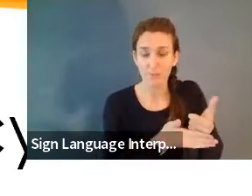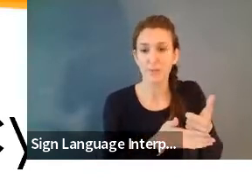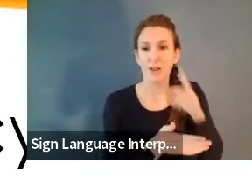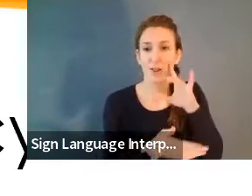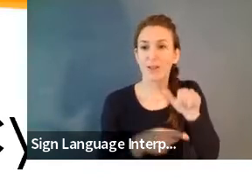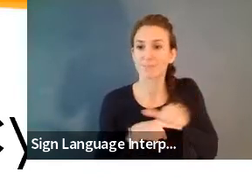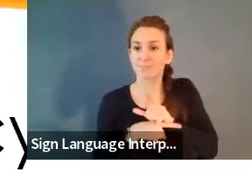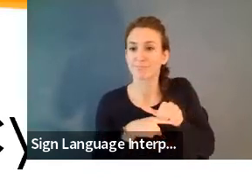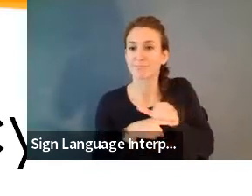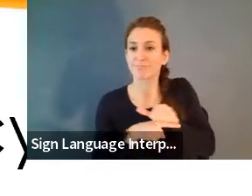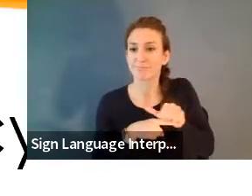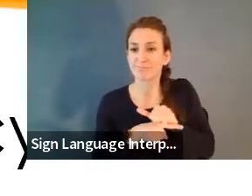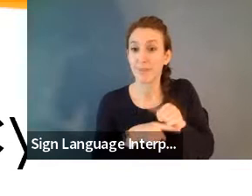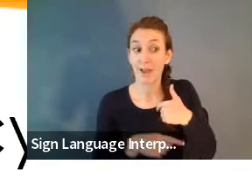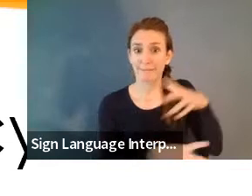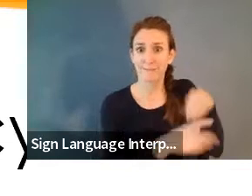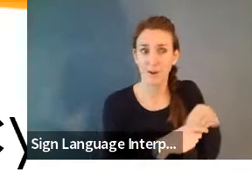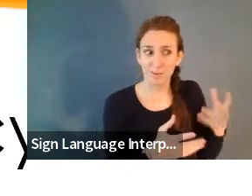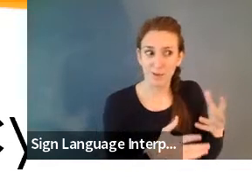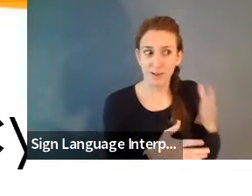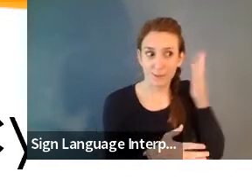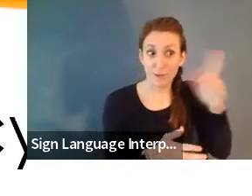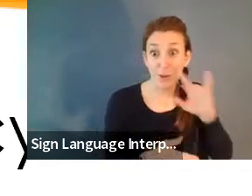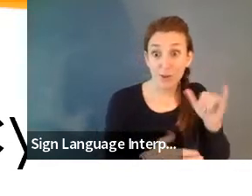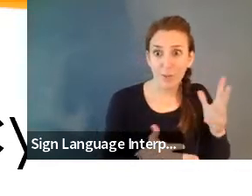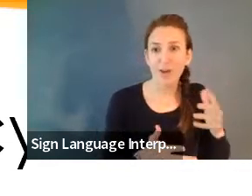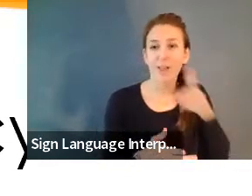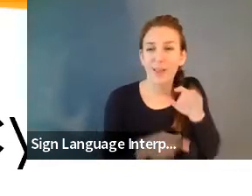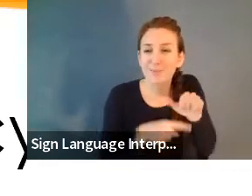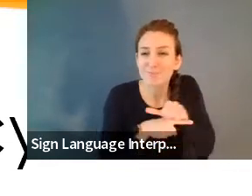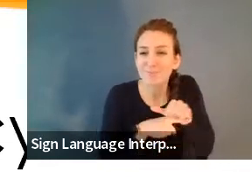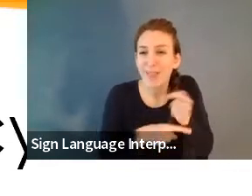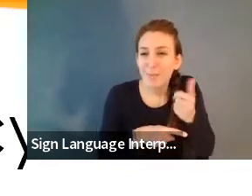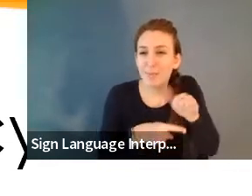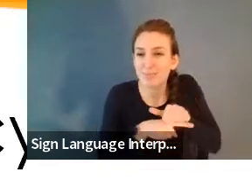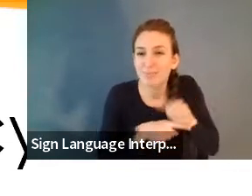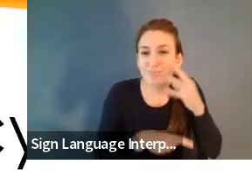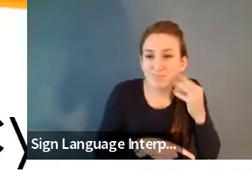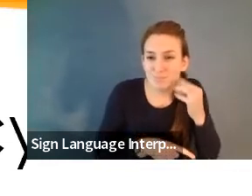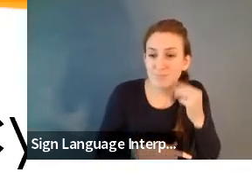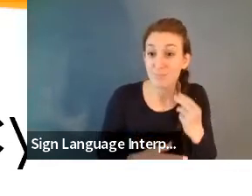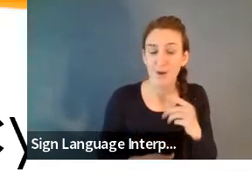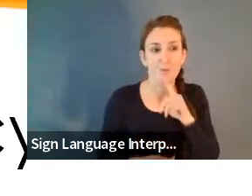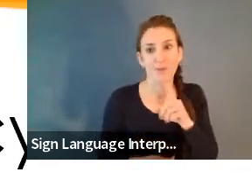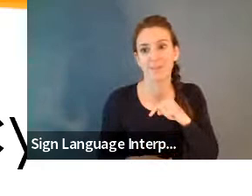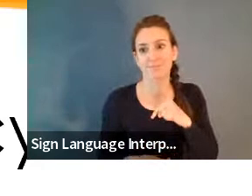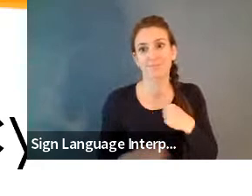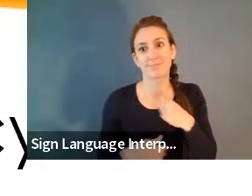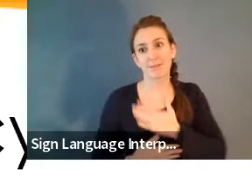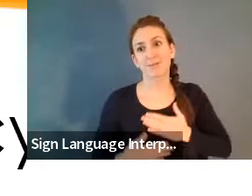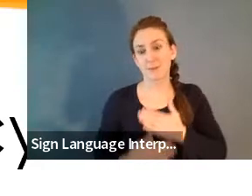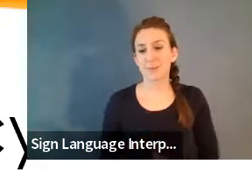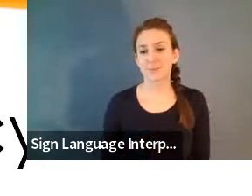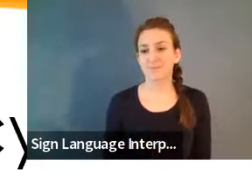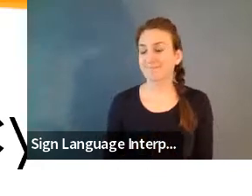game changer for me. So I really enjoyed the program a lot. Thank you so much, Amanda. And Amanda not only was doing an opening and